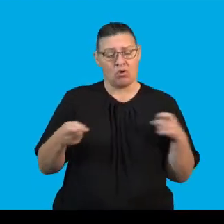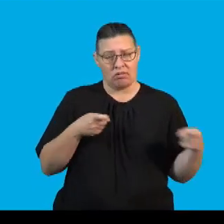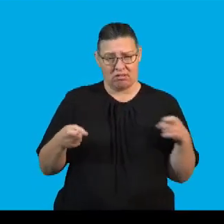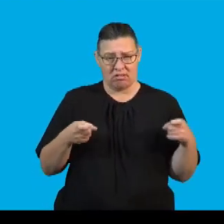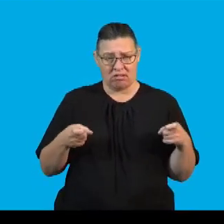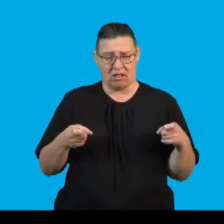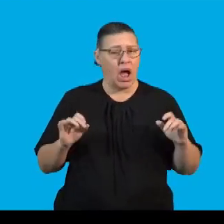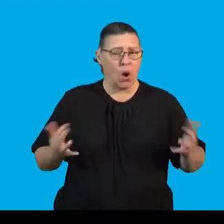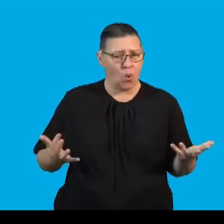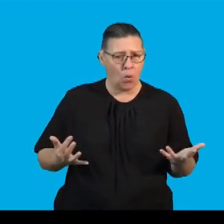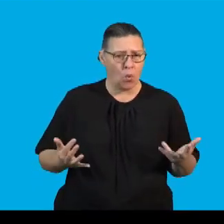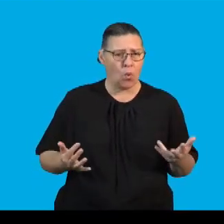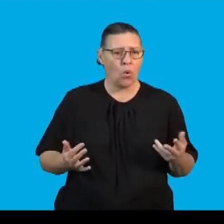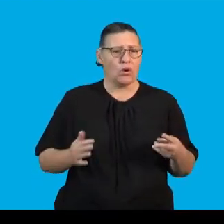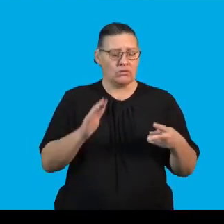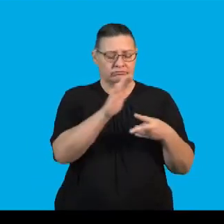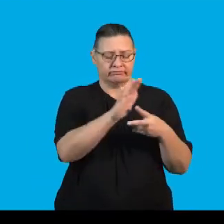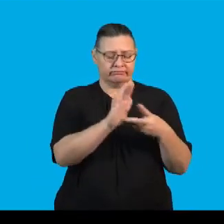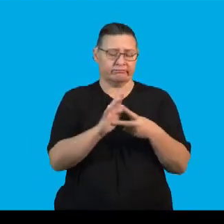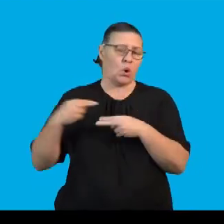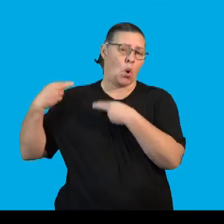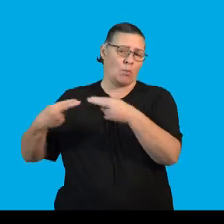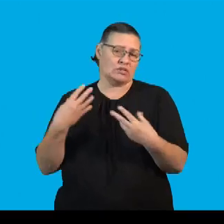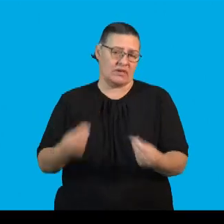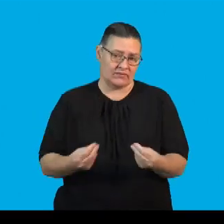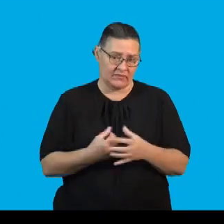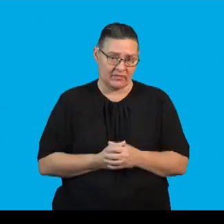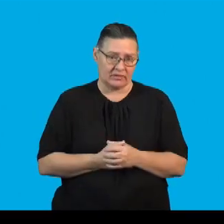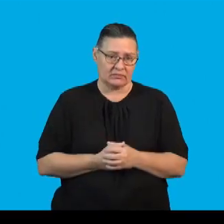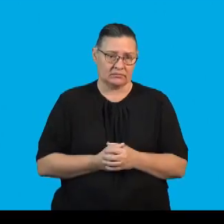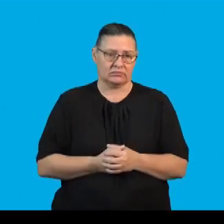To control this, there are two sets of hormones.